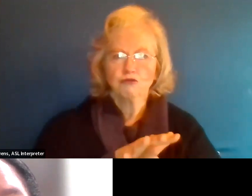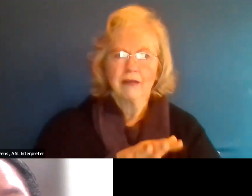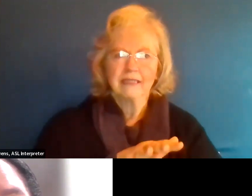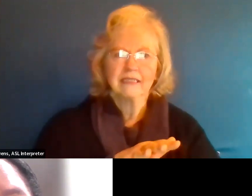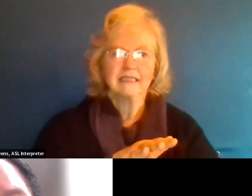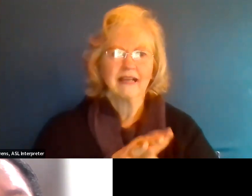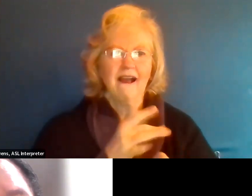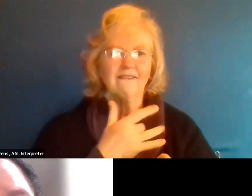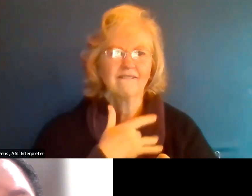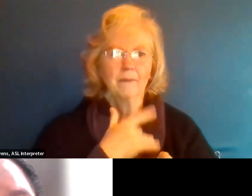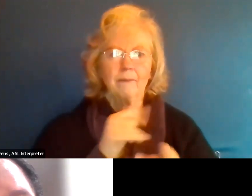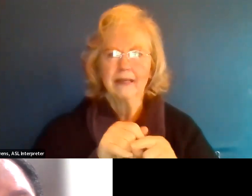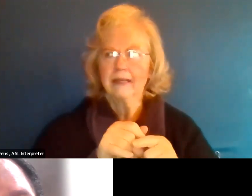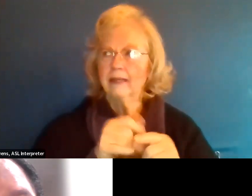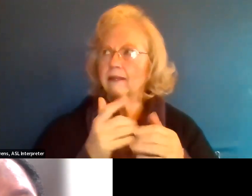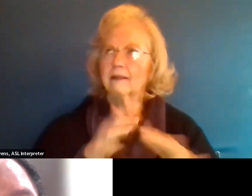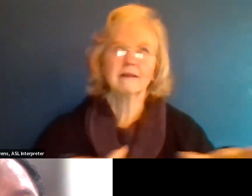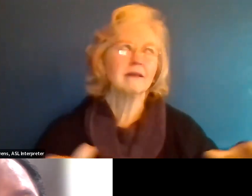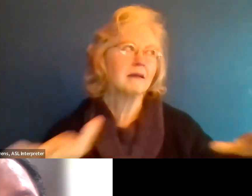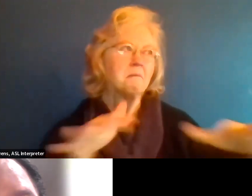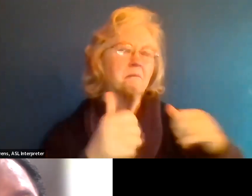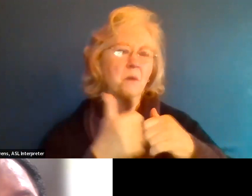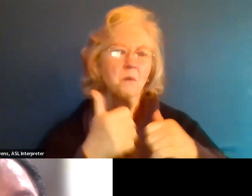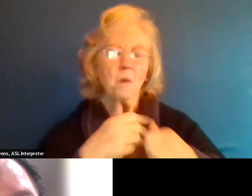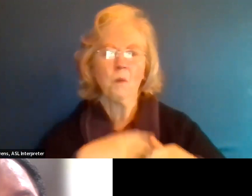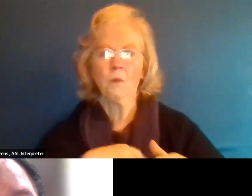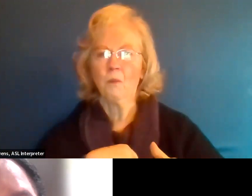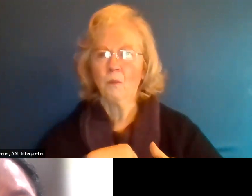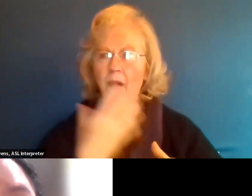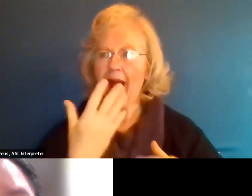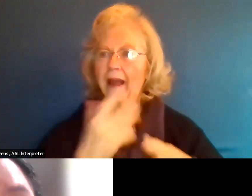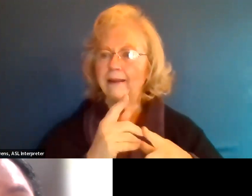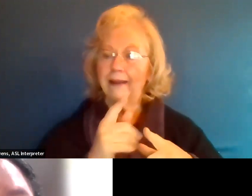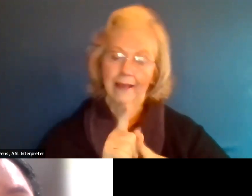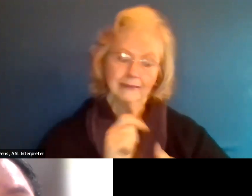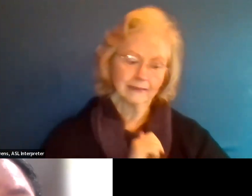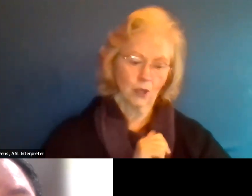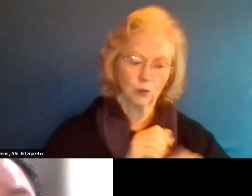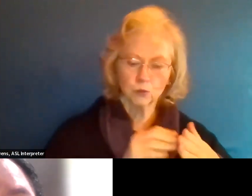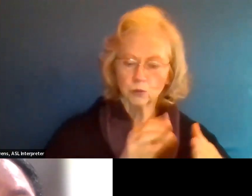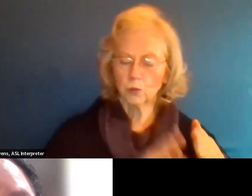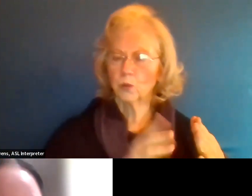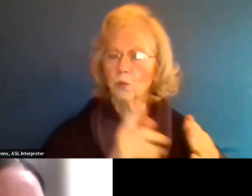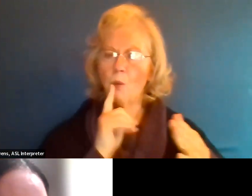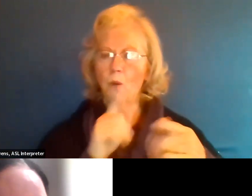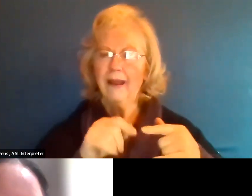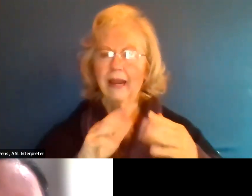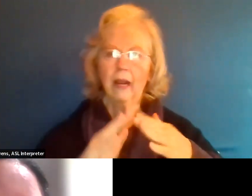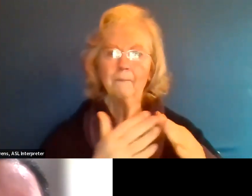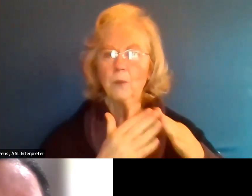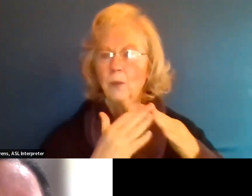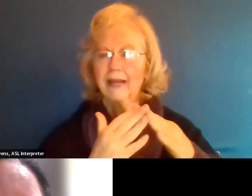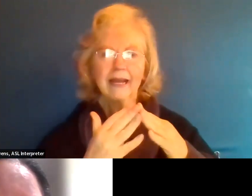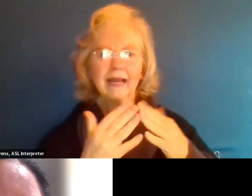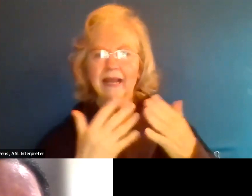around a predominantly white institution or like operating within it as a student or as just being in a community that is not very